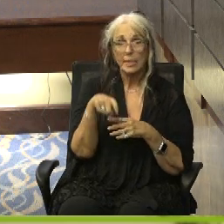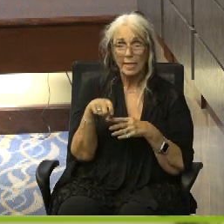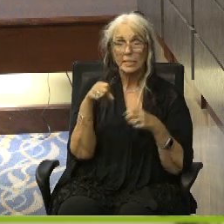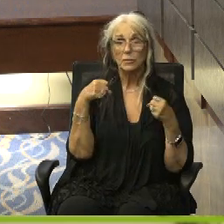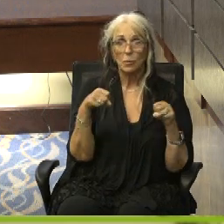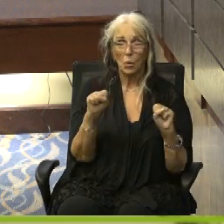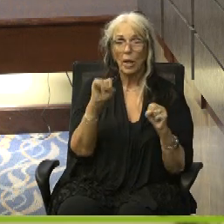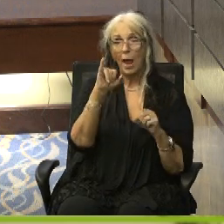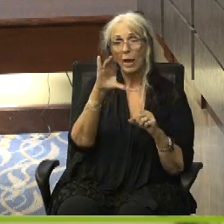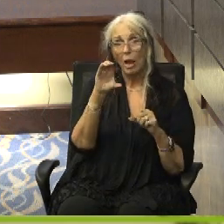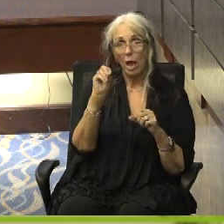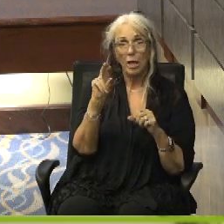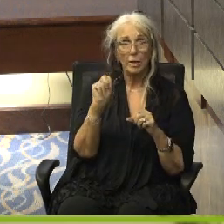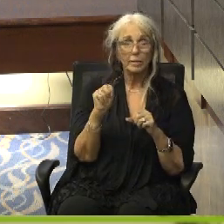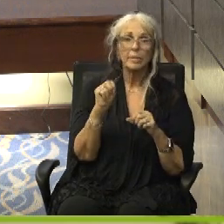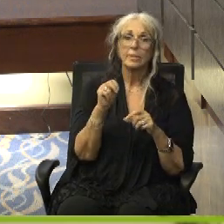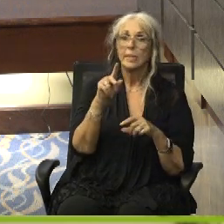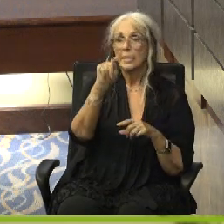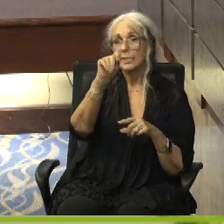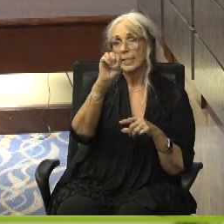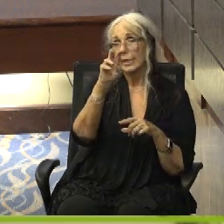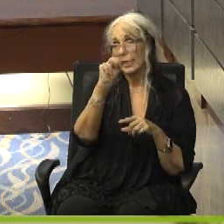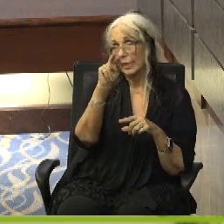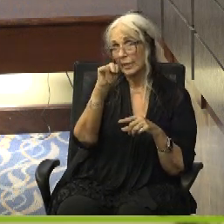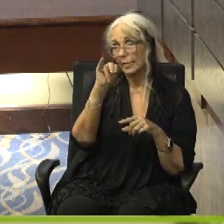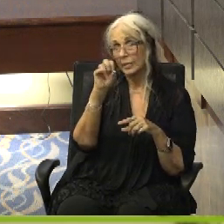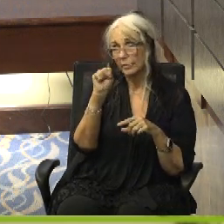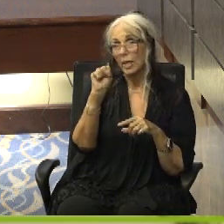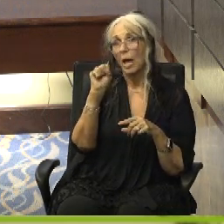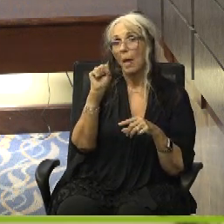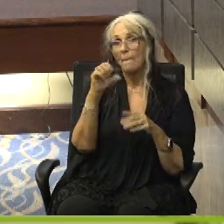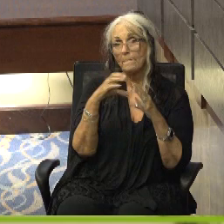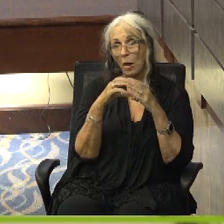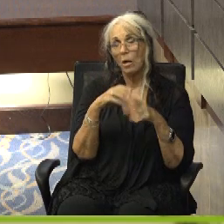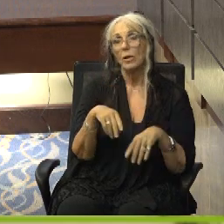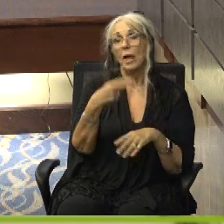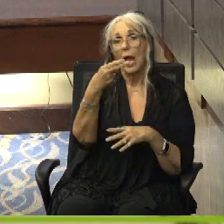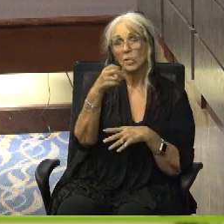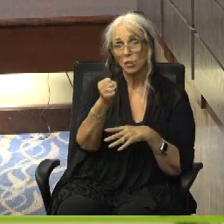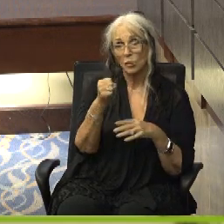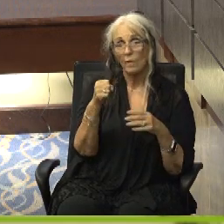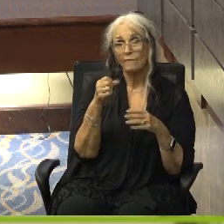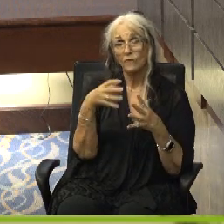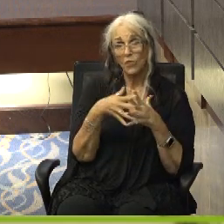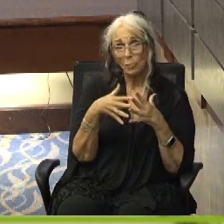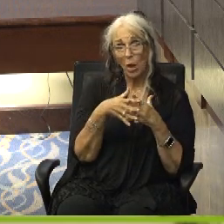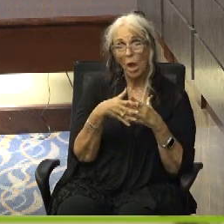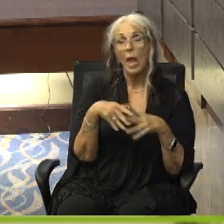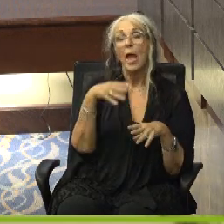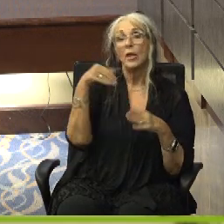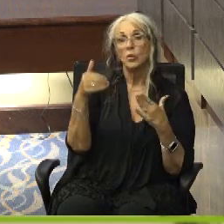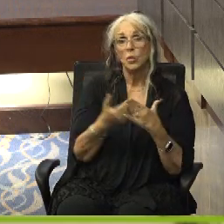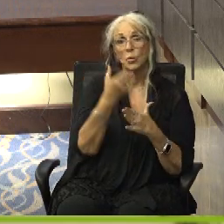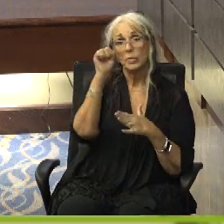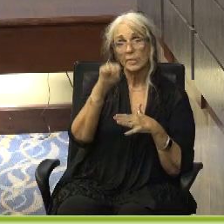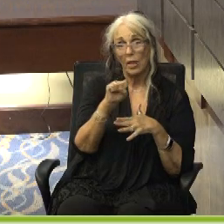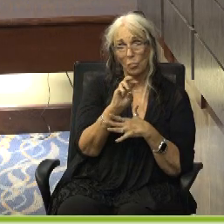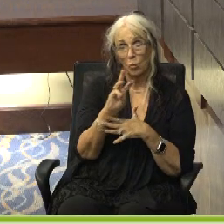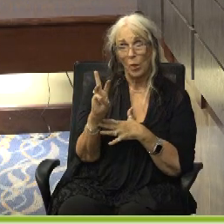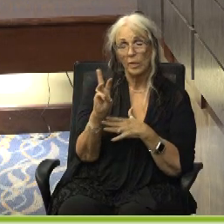home of the Texas Tennis Hall of Fame, the Texas High School Football Hall of Fame, and the new Southwest Conference exhibit.